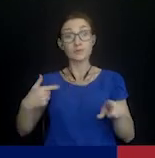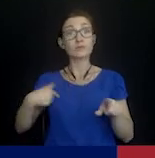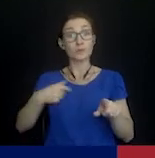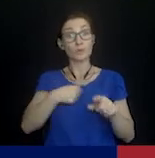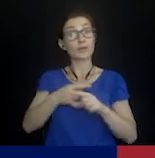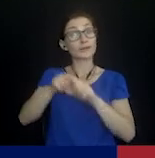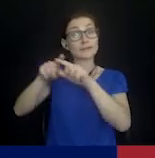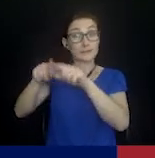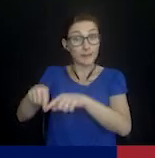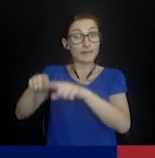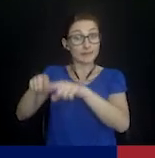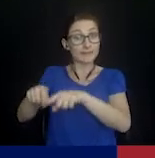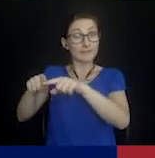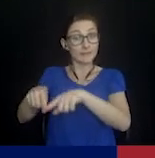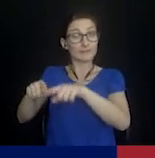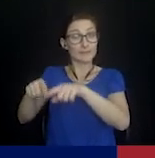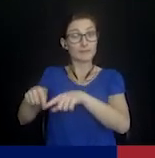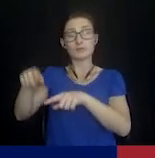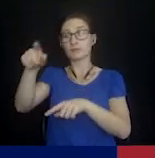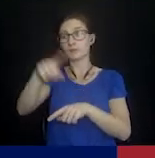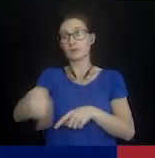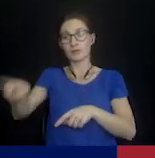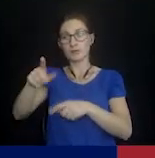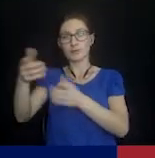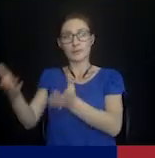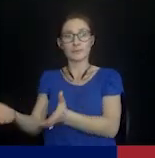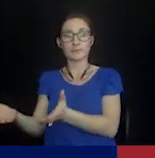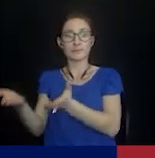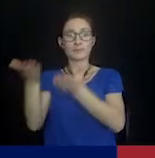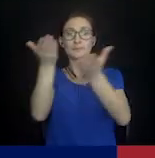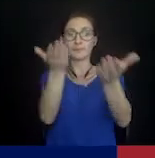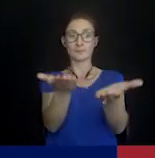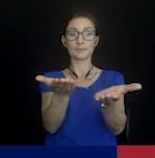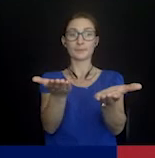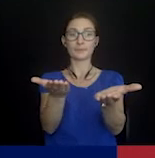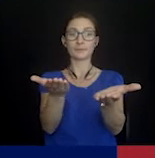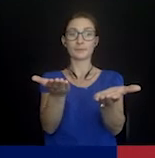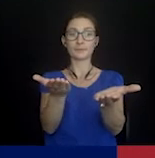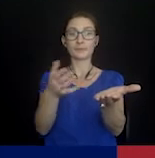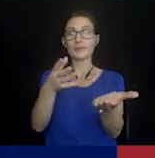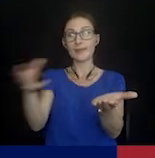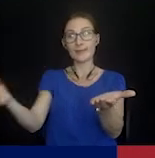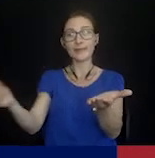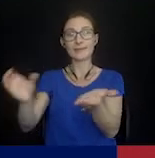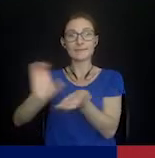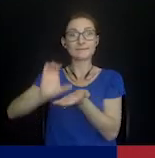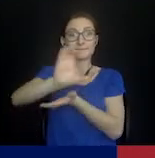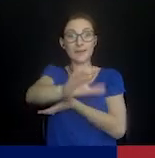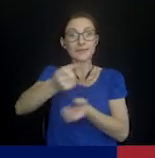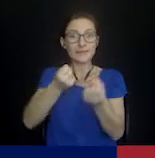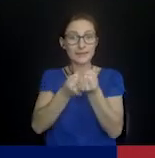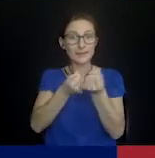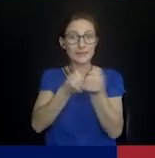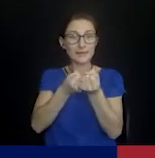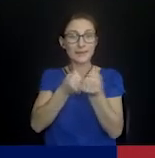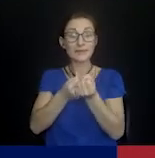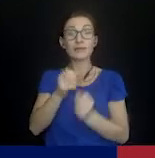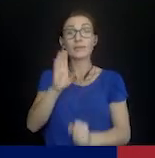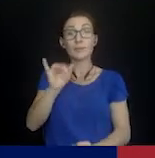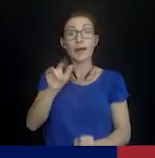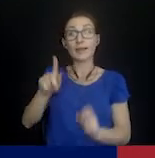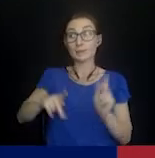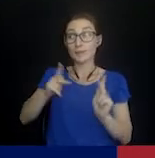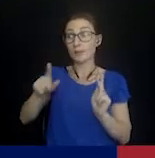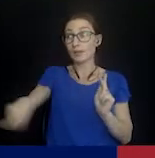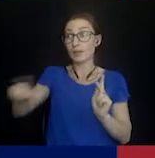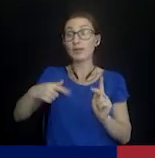depend upon in our daily life are brought about and funded because of those who